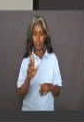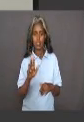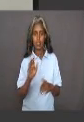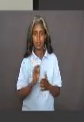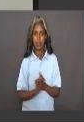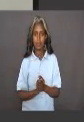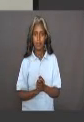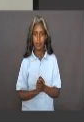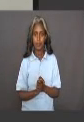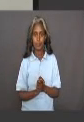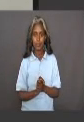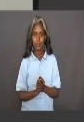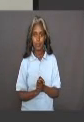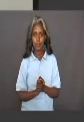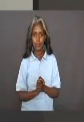3.